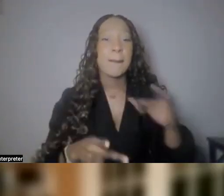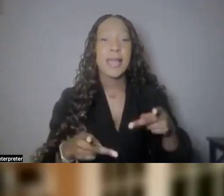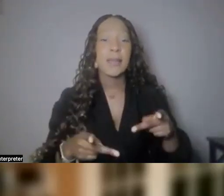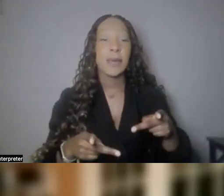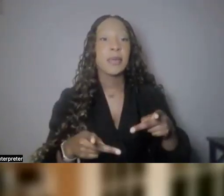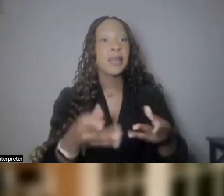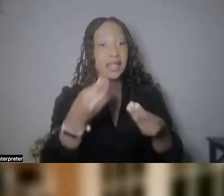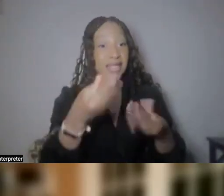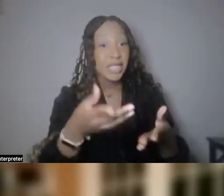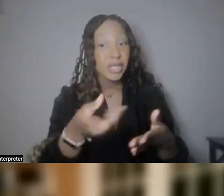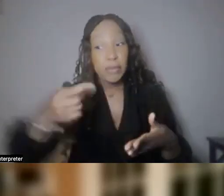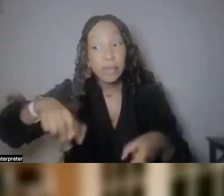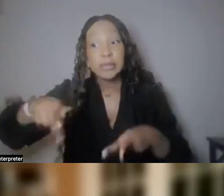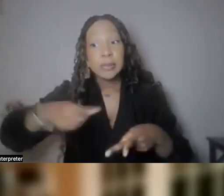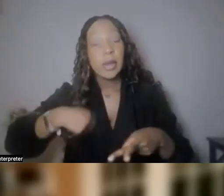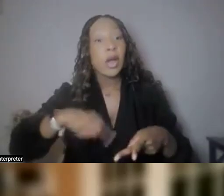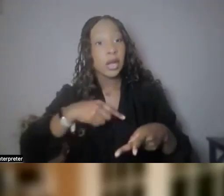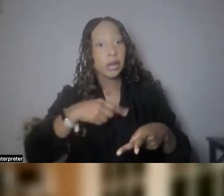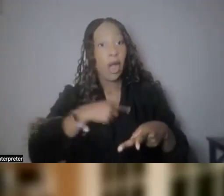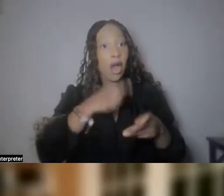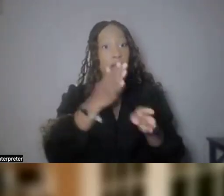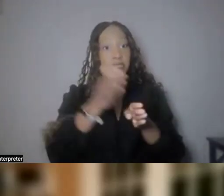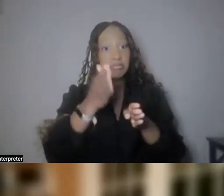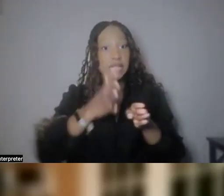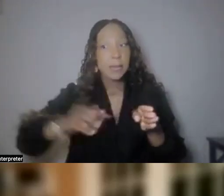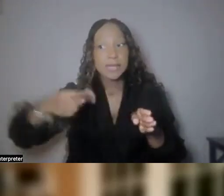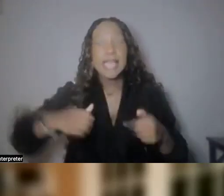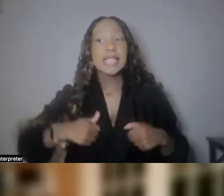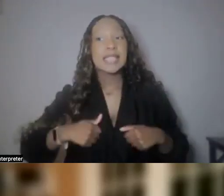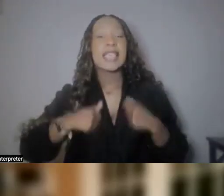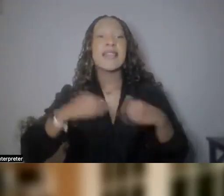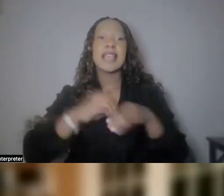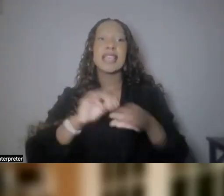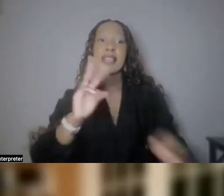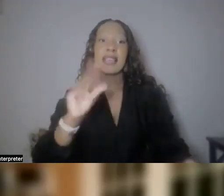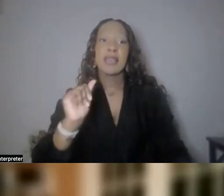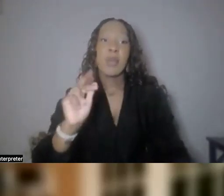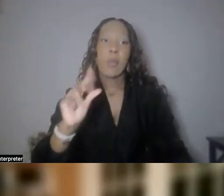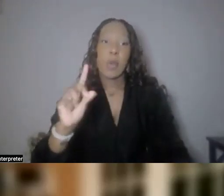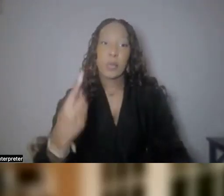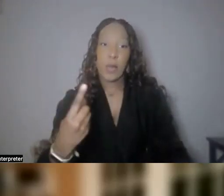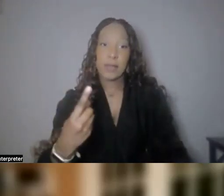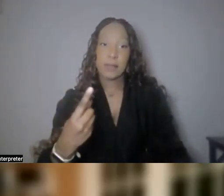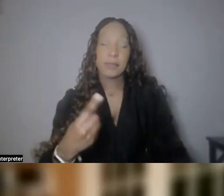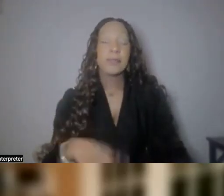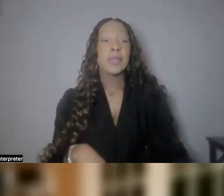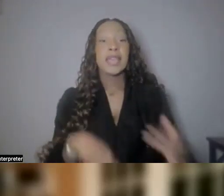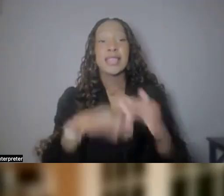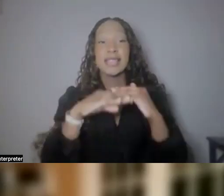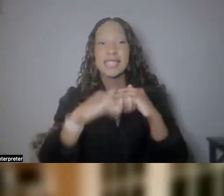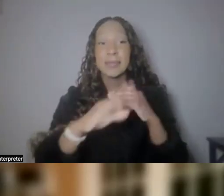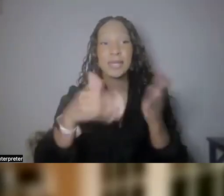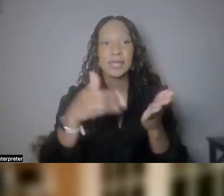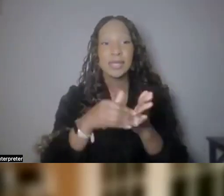by the way, who are Ward 1 residents. The Stabilization Center also is not going to solve all of